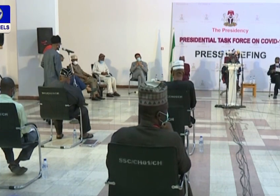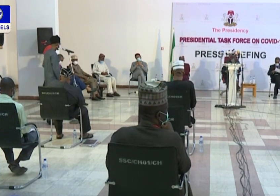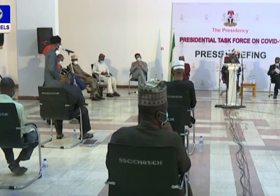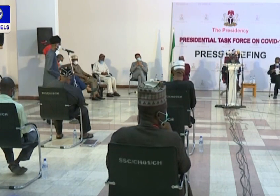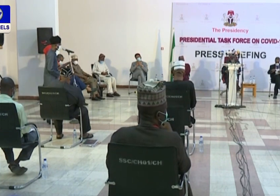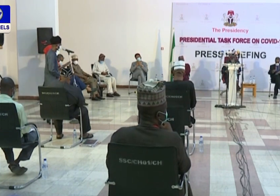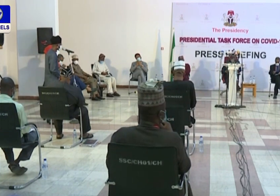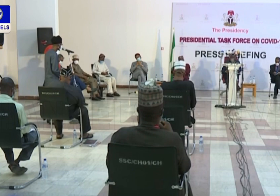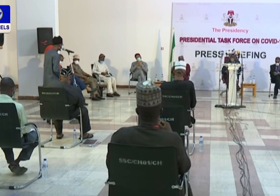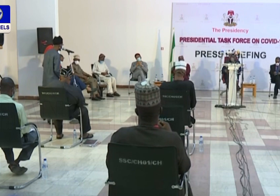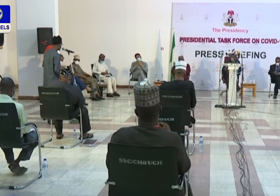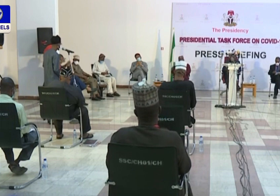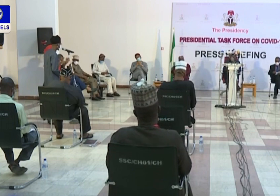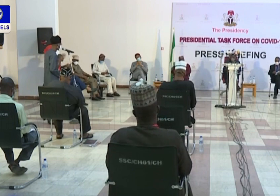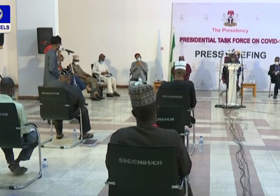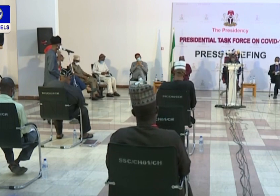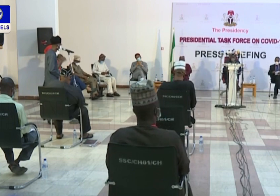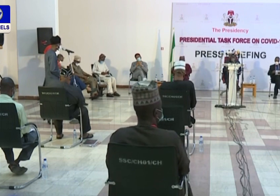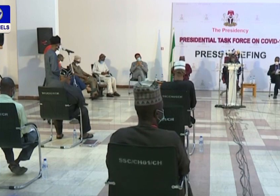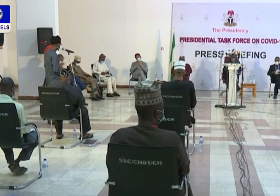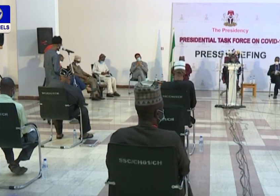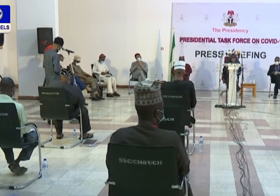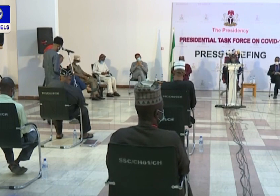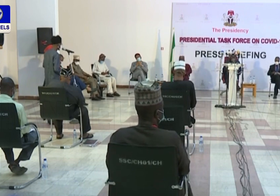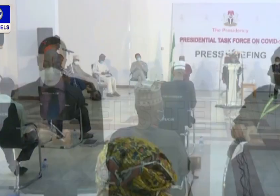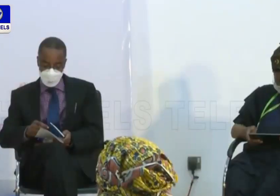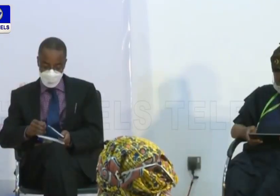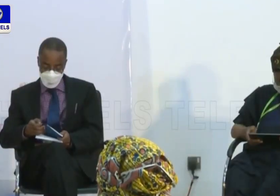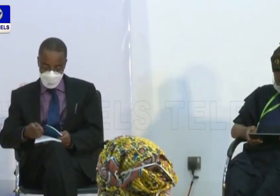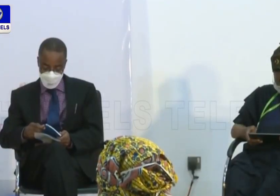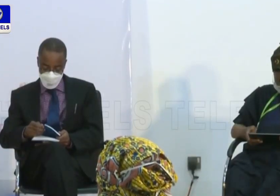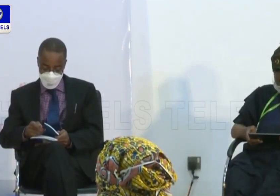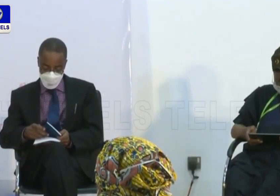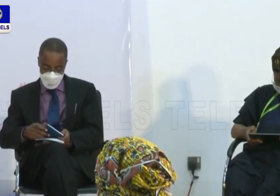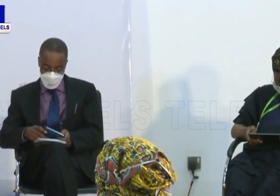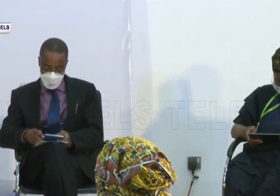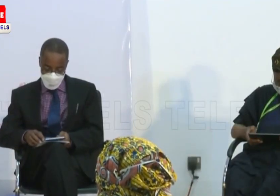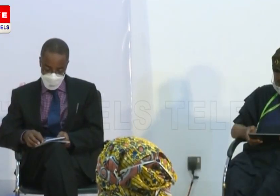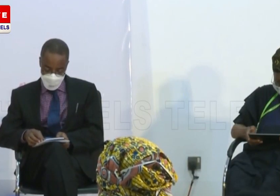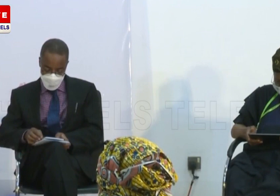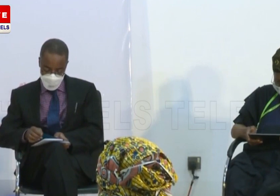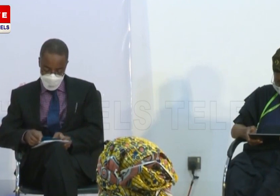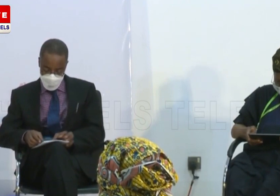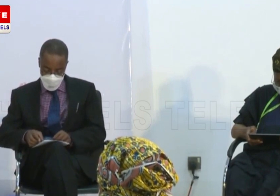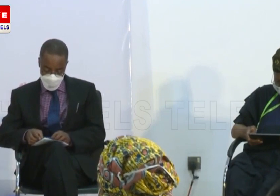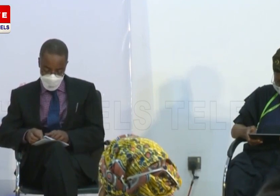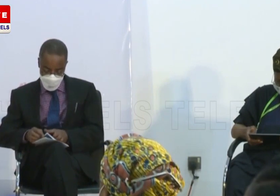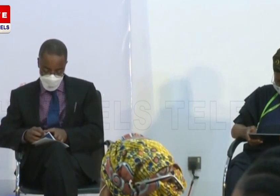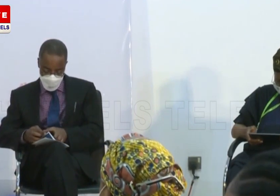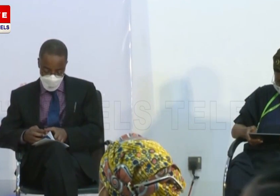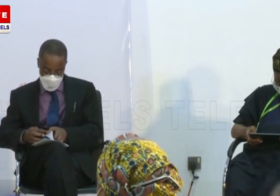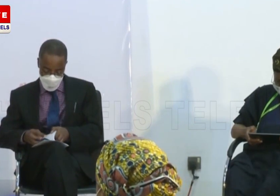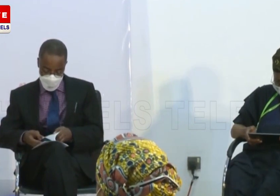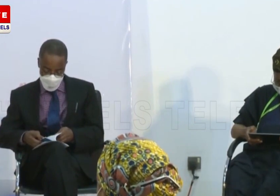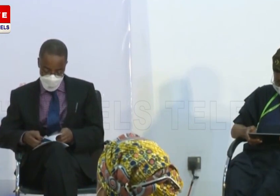Good day, sir, the chairman and members of PTF. My name is Femi Ogunshola with the News Agency of